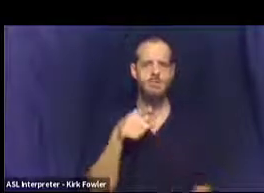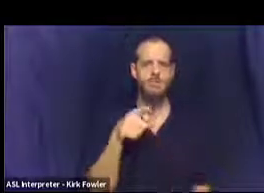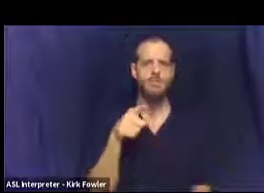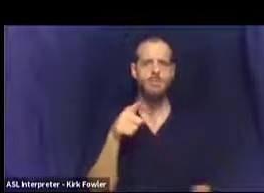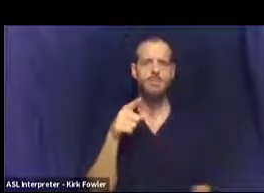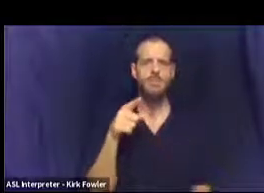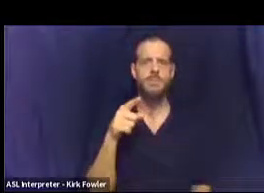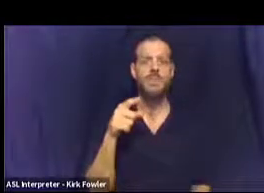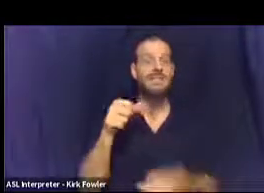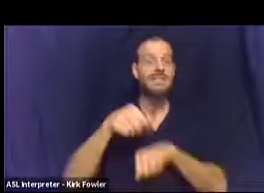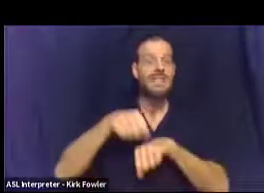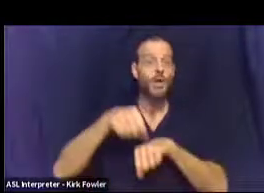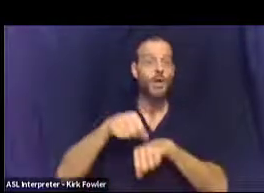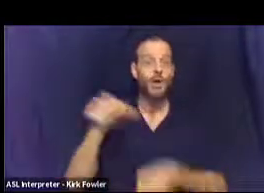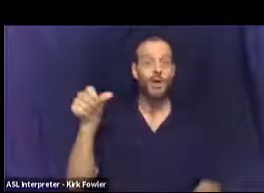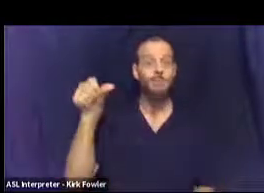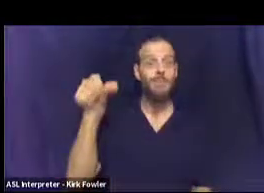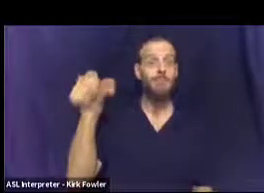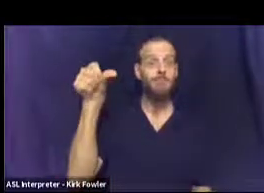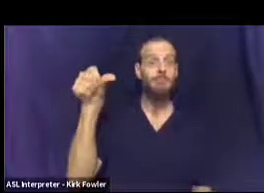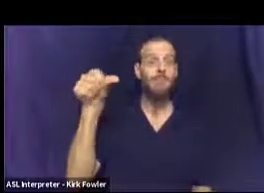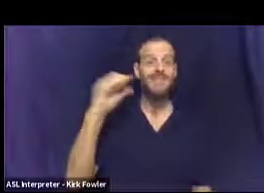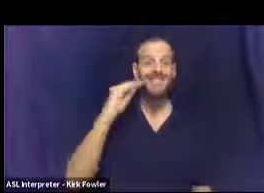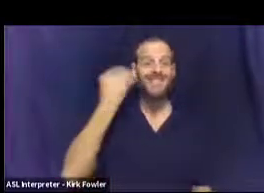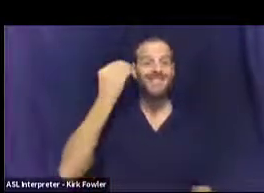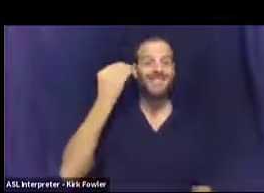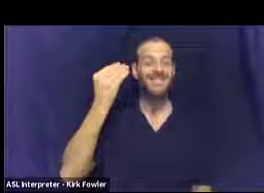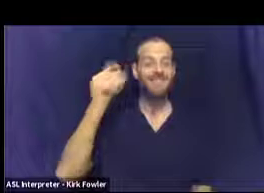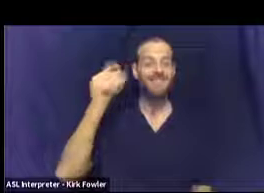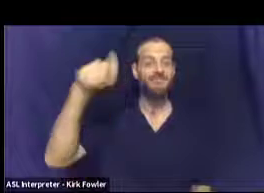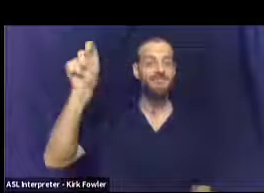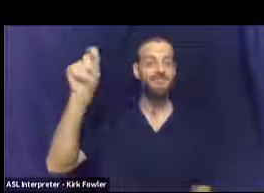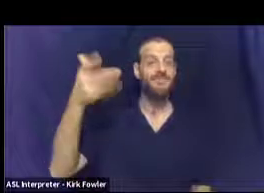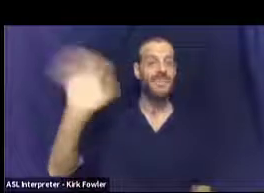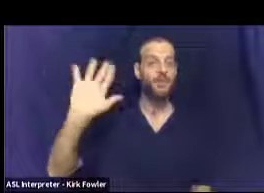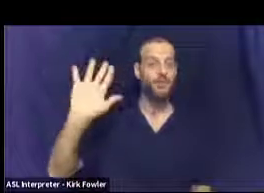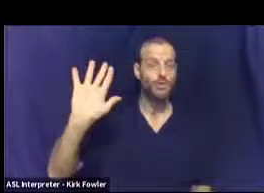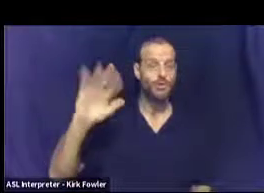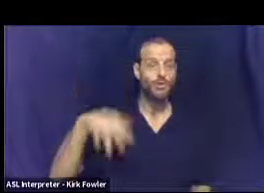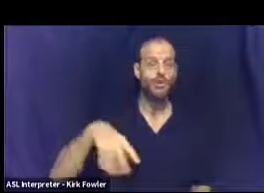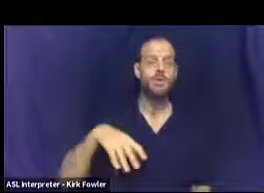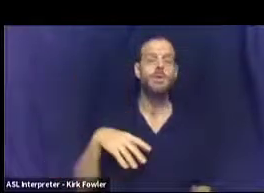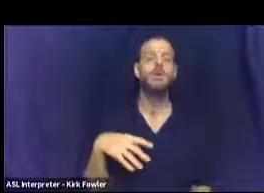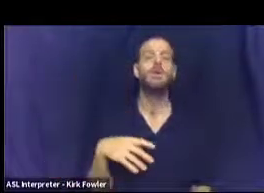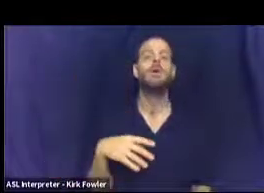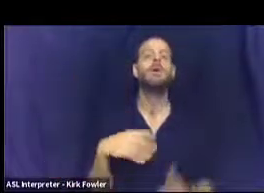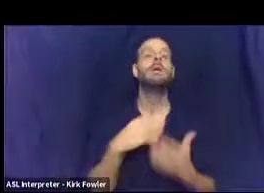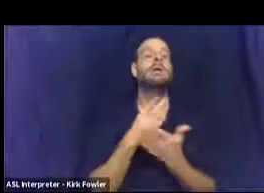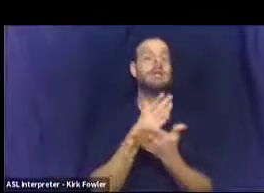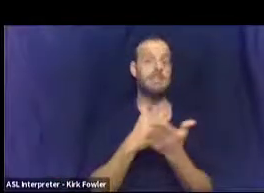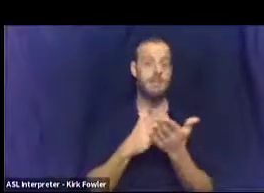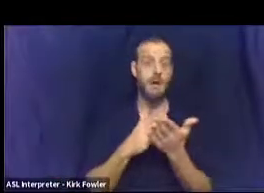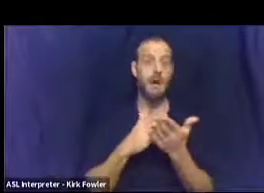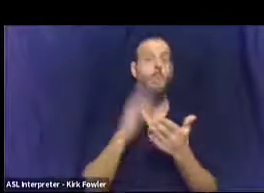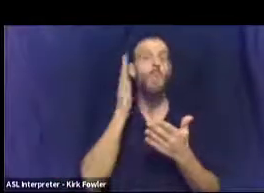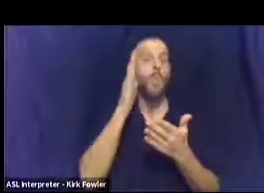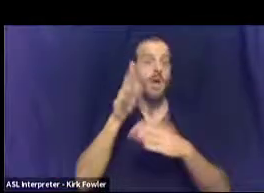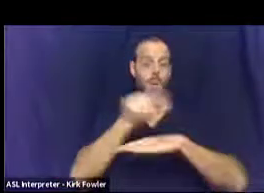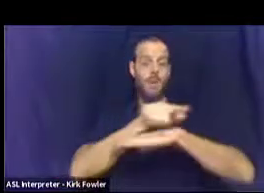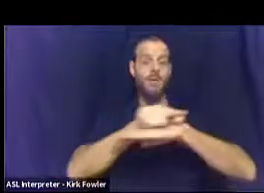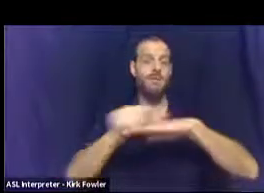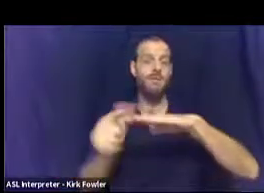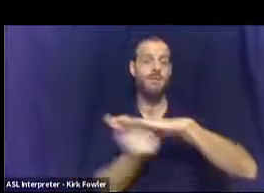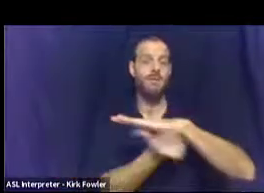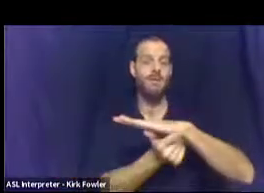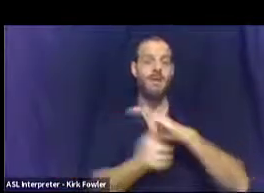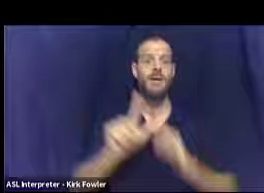Some of some teachers prefer to laminate so that they can reuse a sheet over and over again, some prefer to just do them so that they can be thrown away.